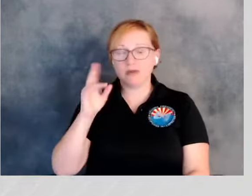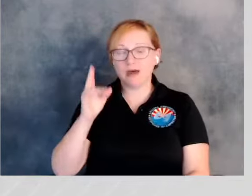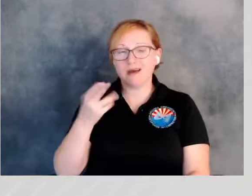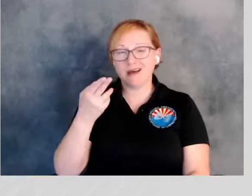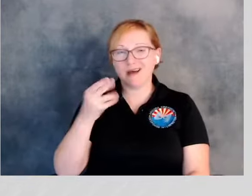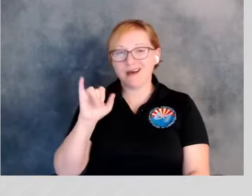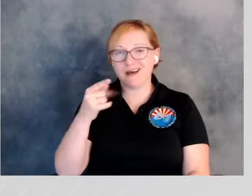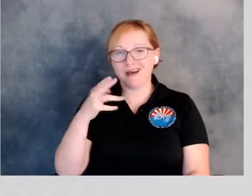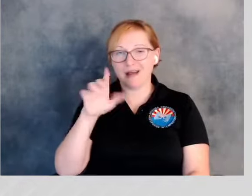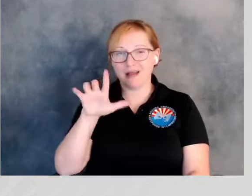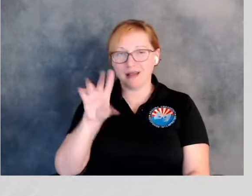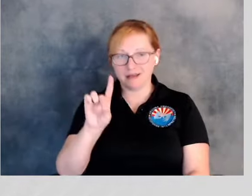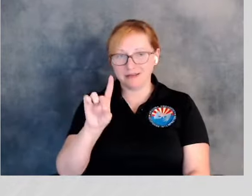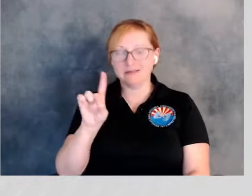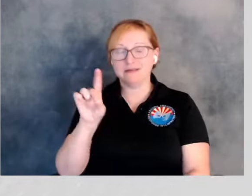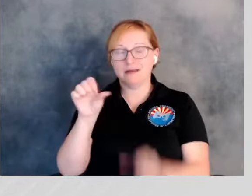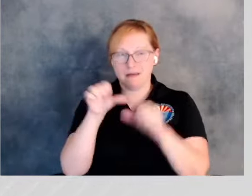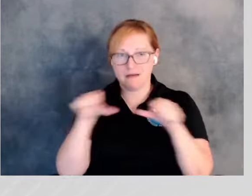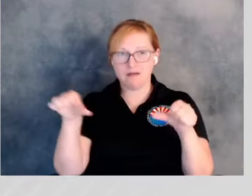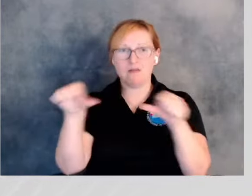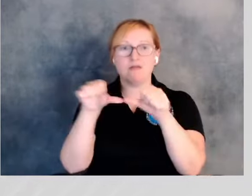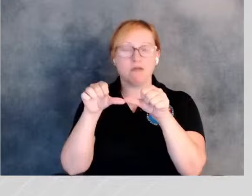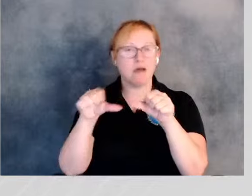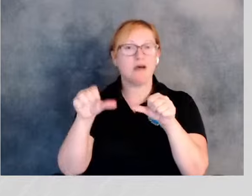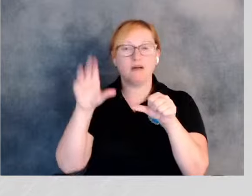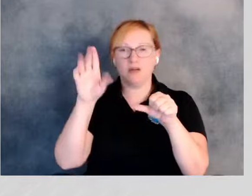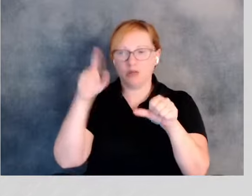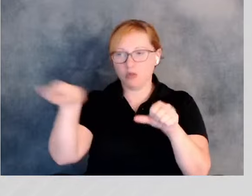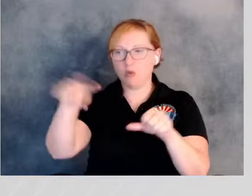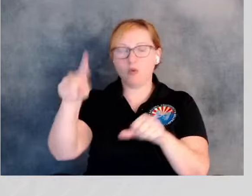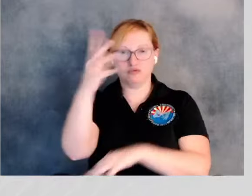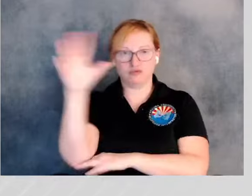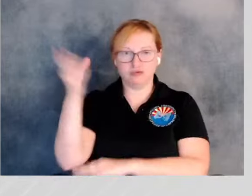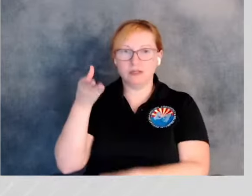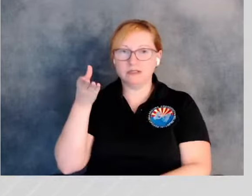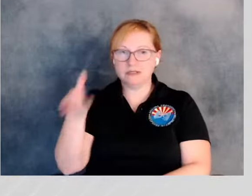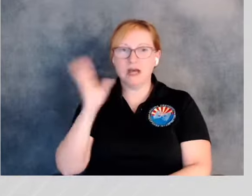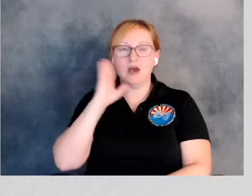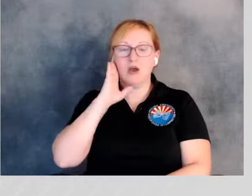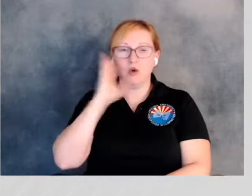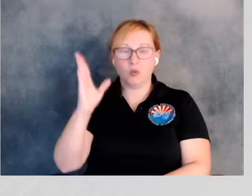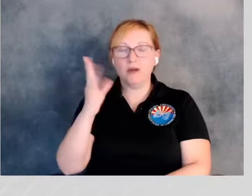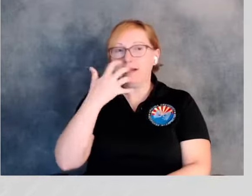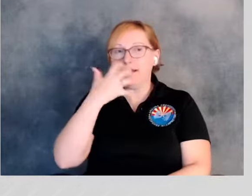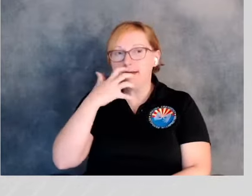time. And so by using ground patrols, in addition to